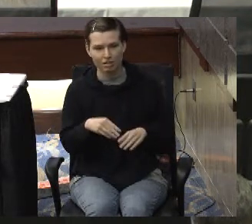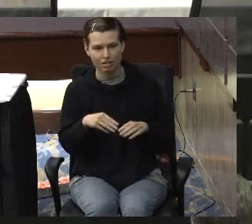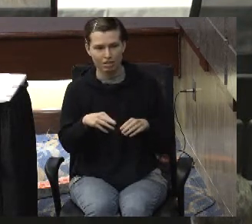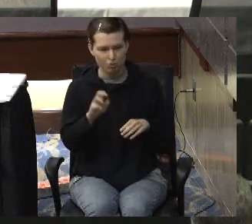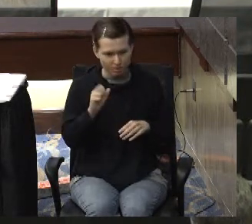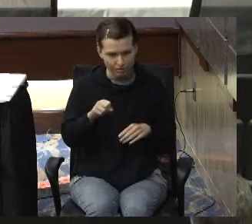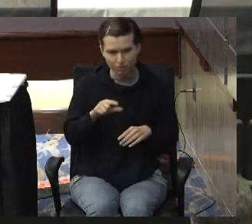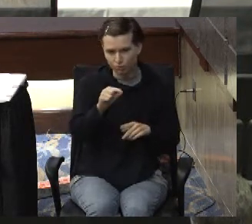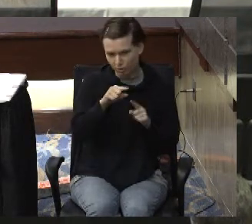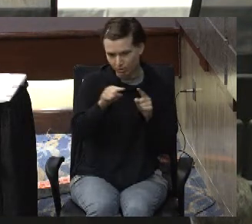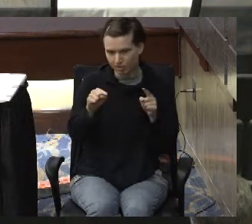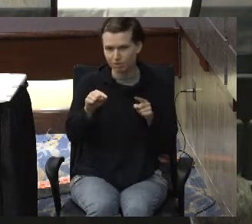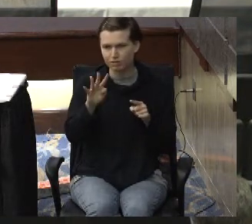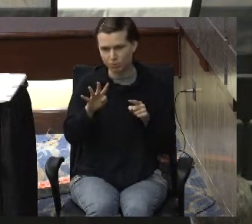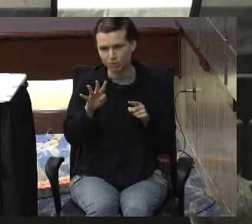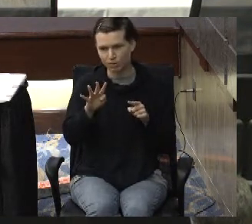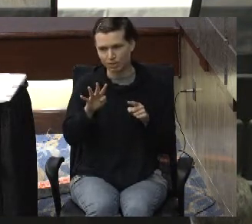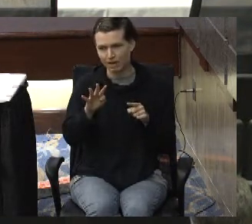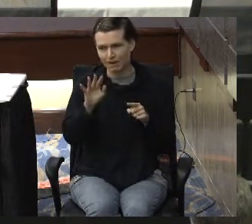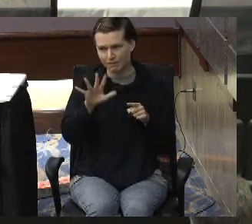2021-463.